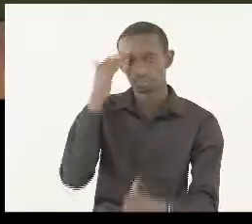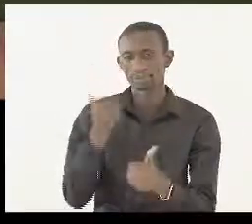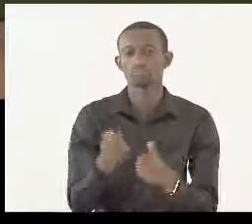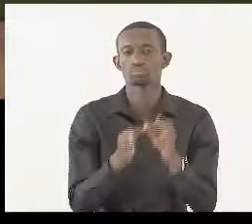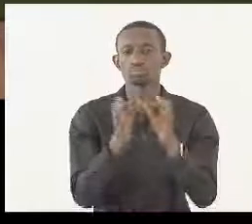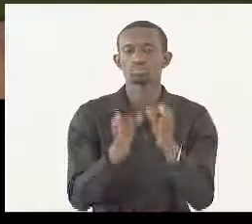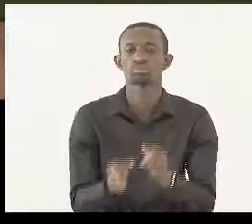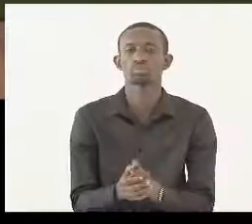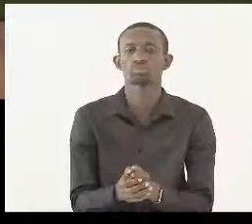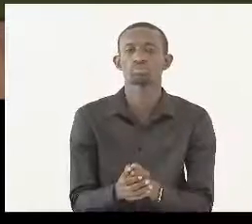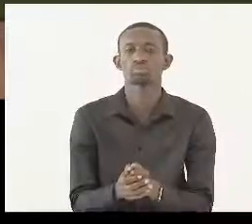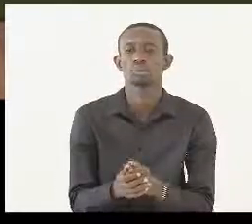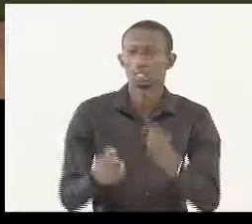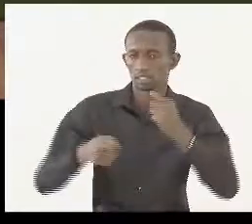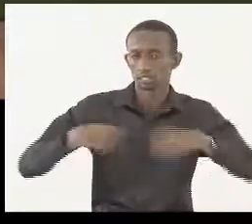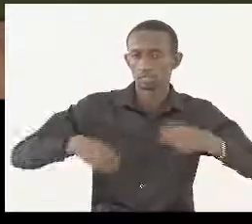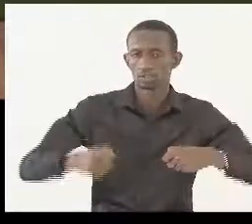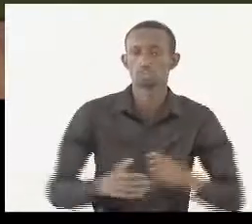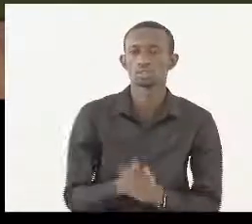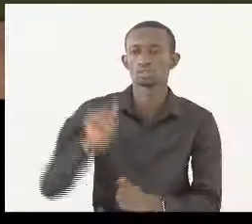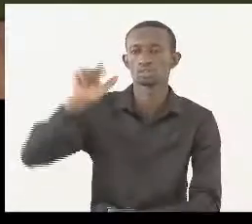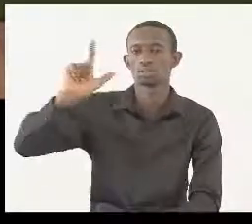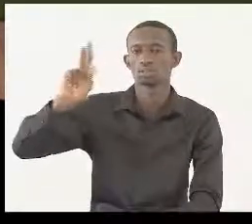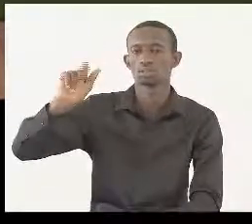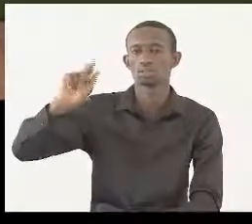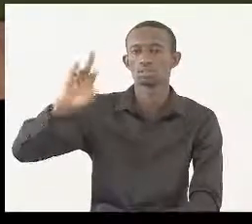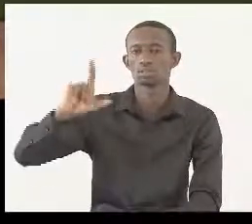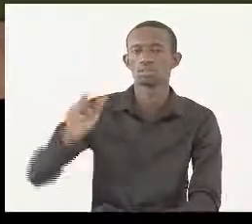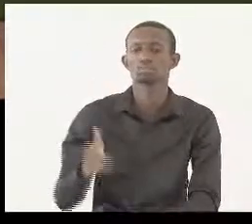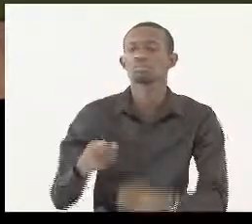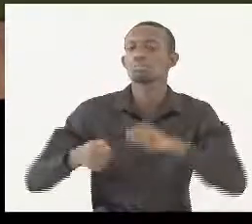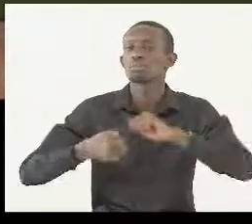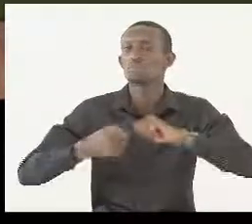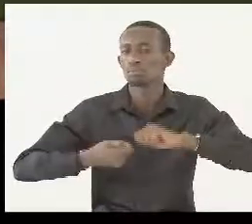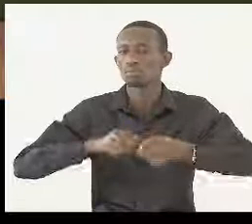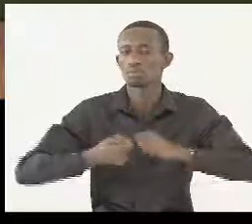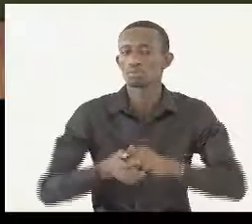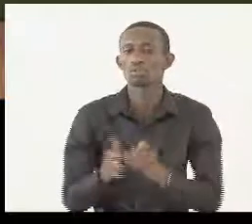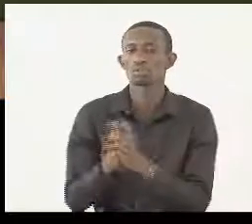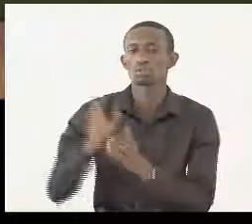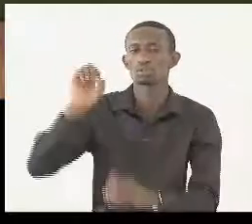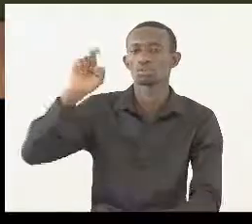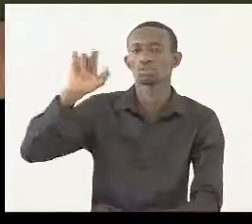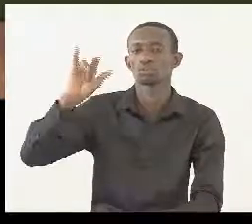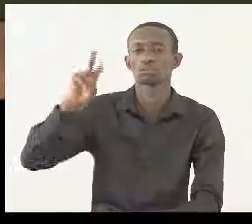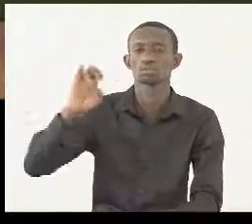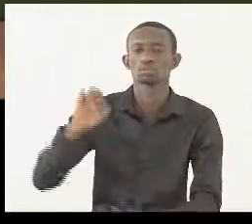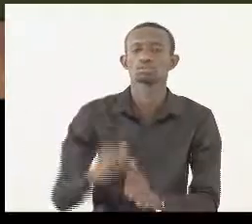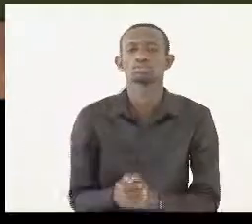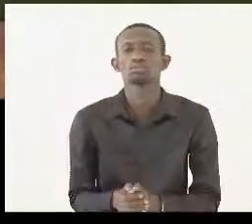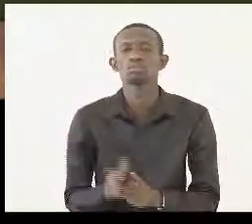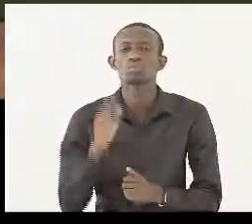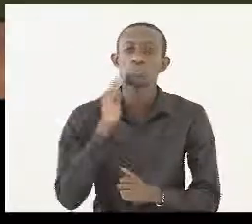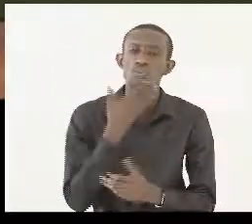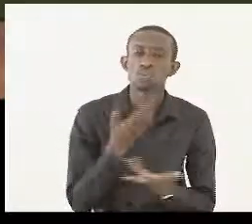of alkali metals with oxygen, reaction with water, reaction with dilute acids, and why